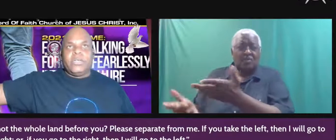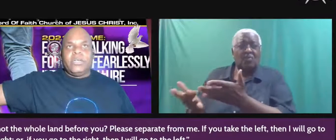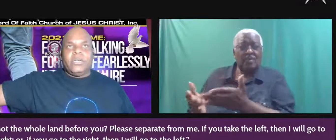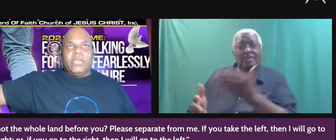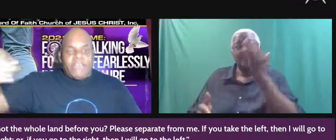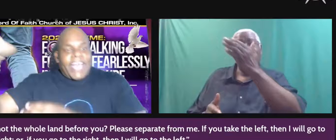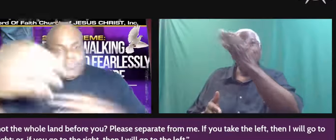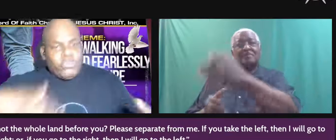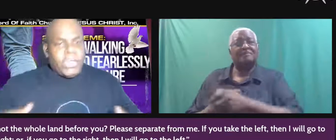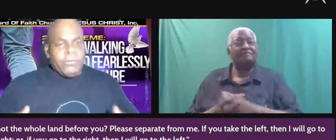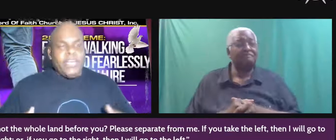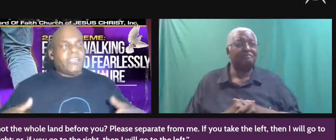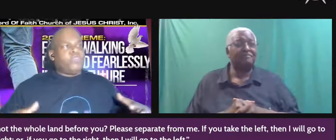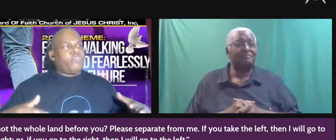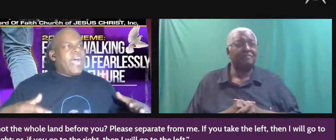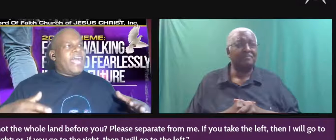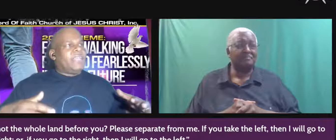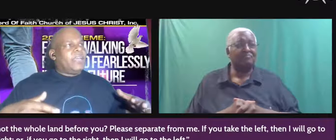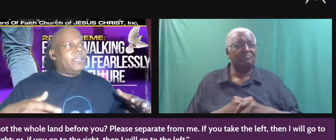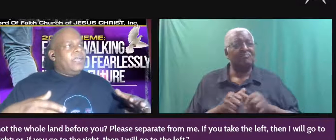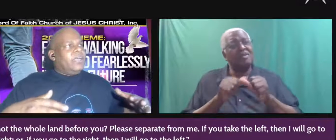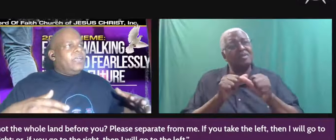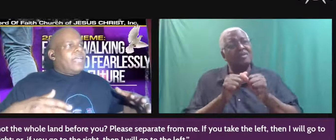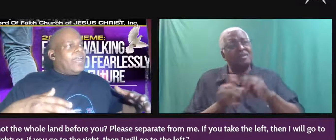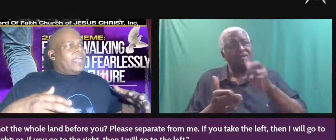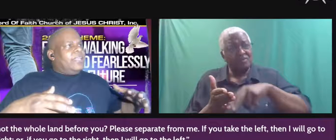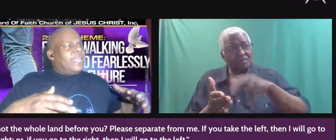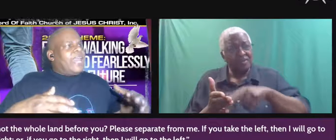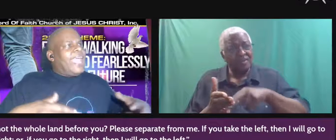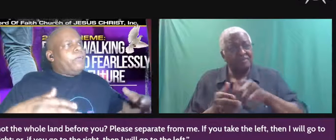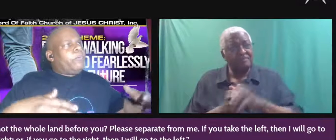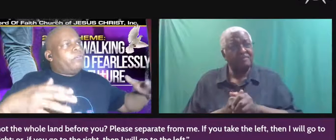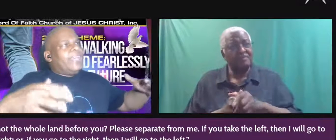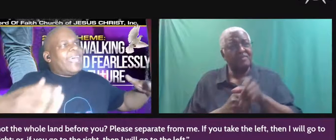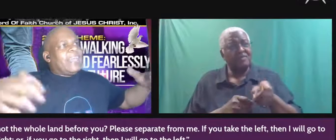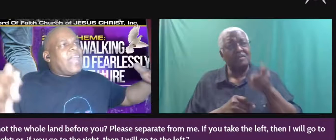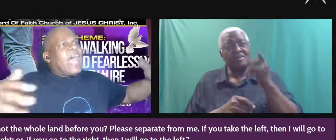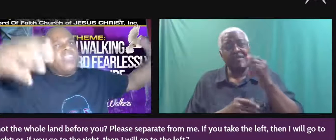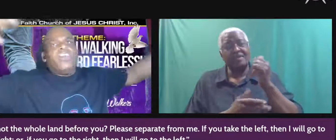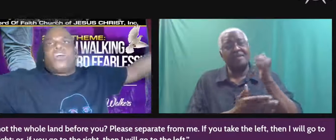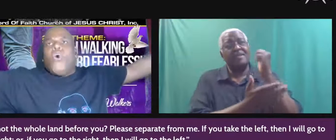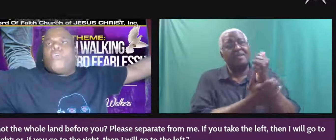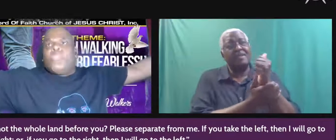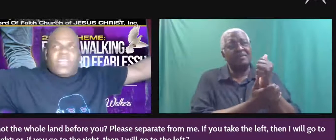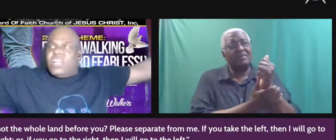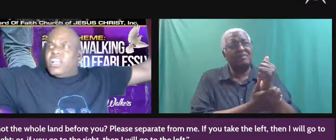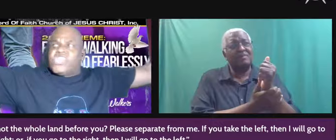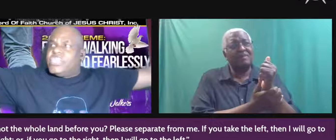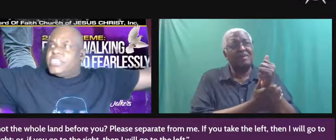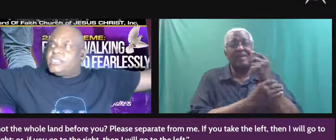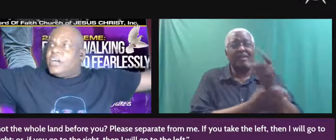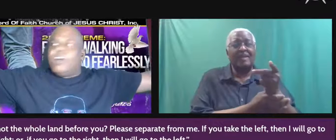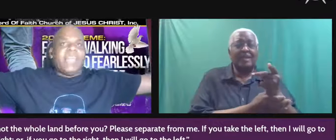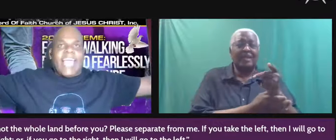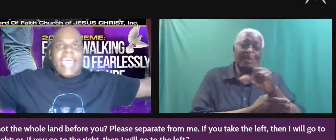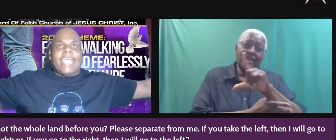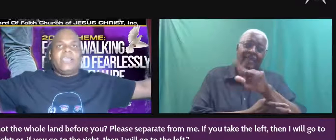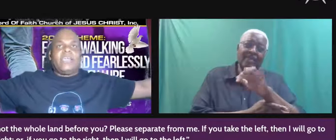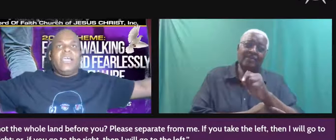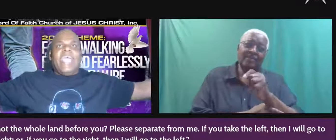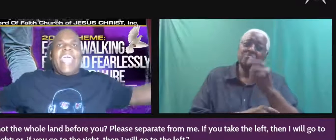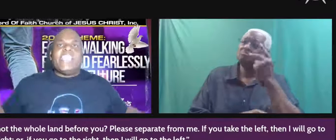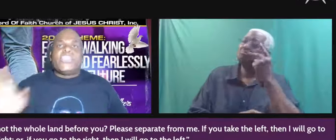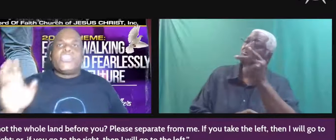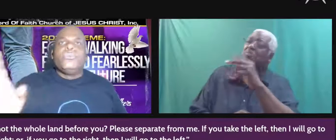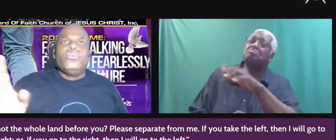future. In fact, if you keep reading, you find that Abram let Lot look over the lushness of the